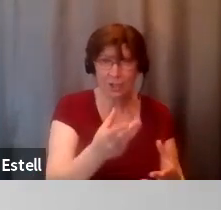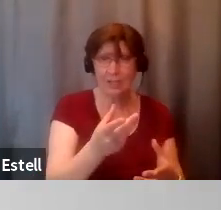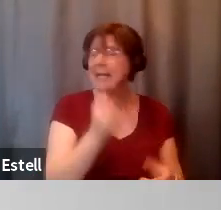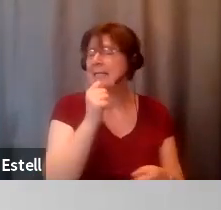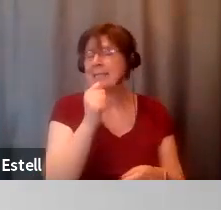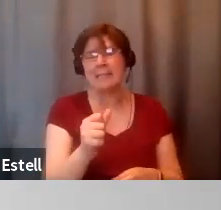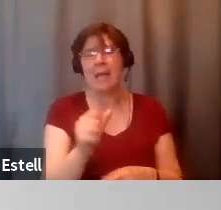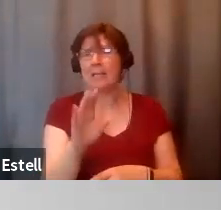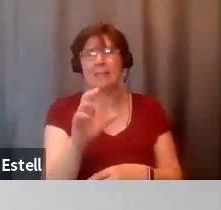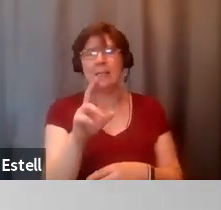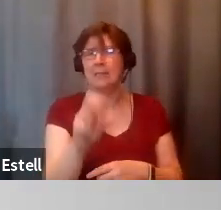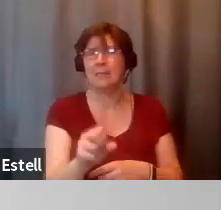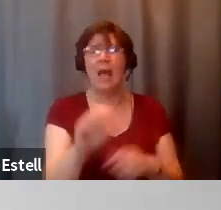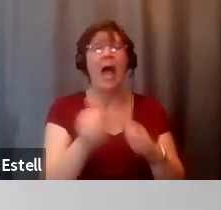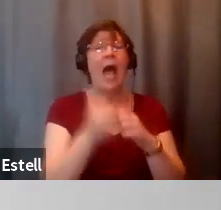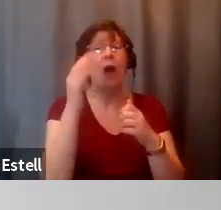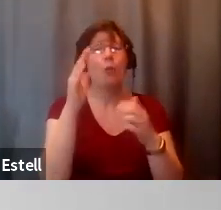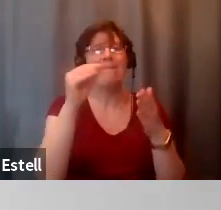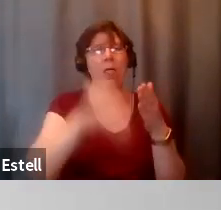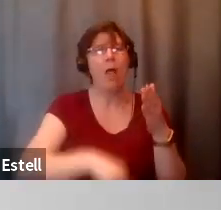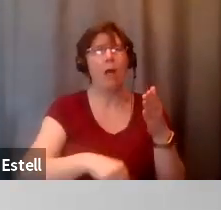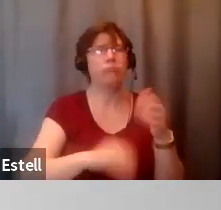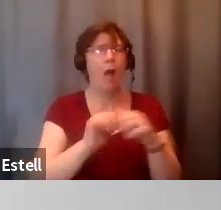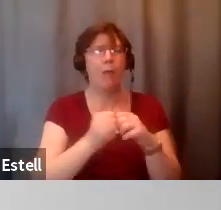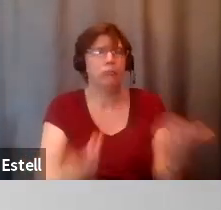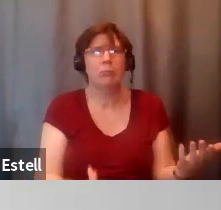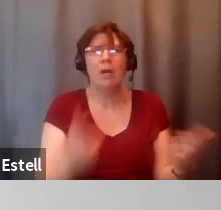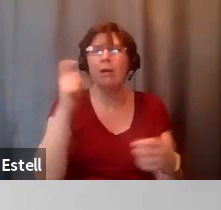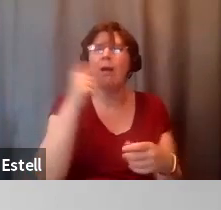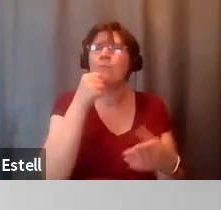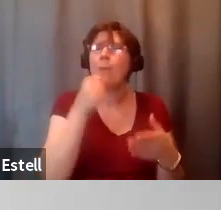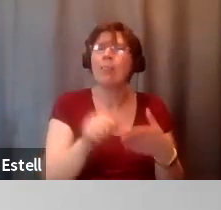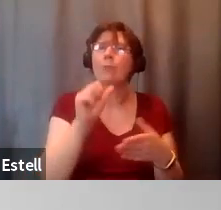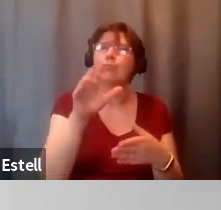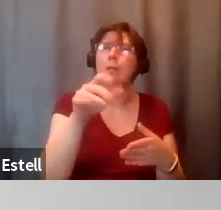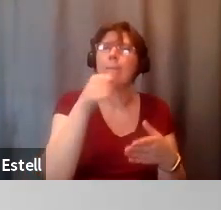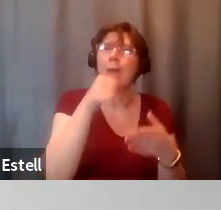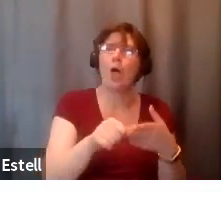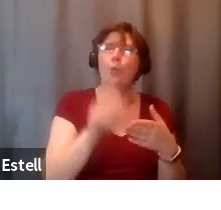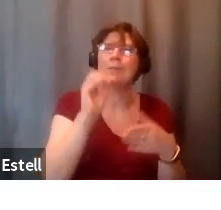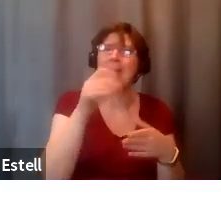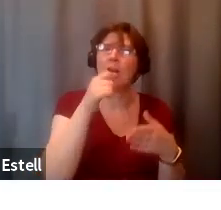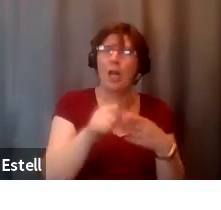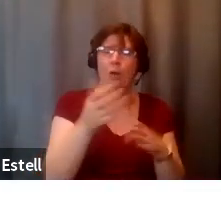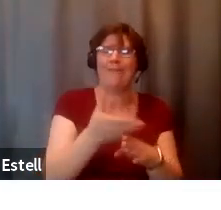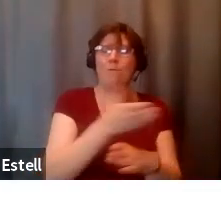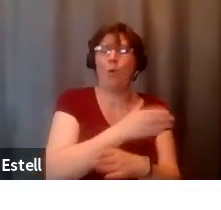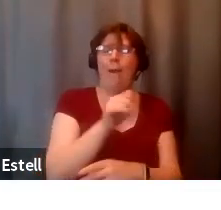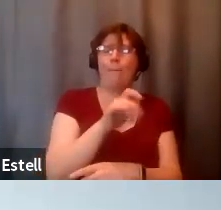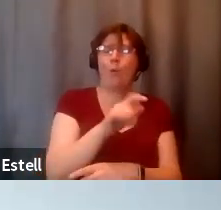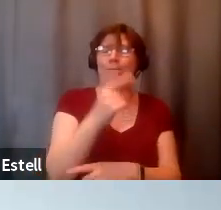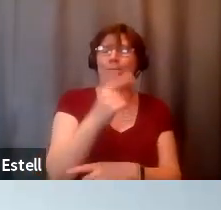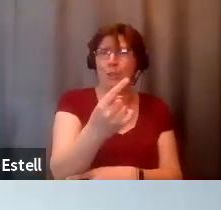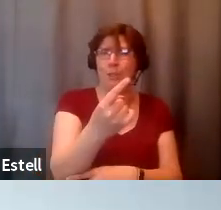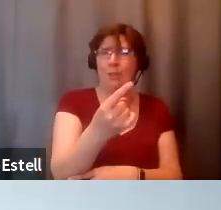the census. How do I fill out the census? The government sends you a letter in the mail. They will send the letter before April